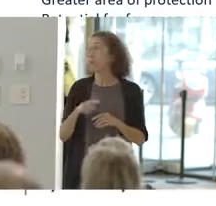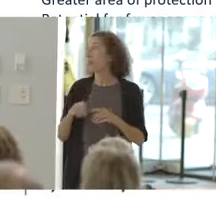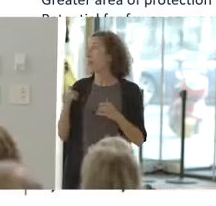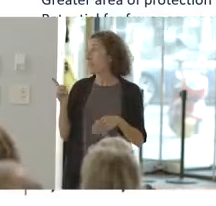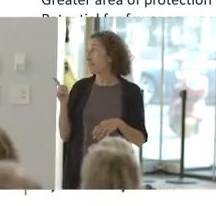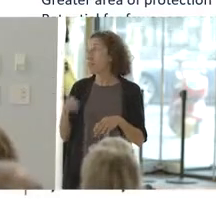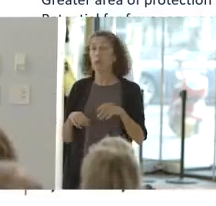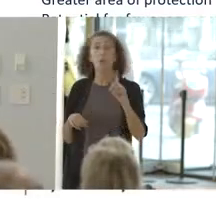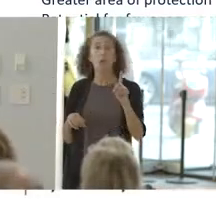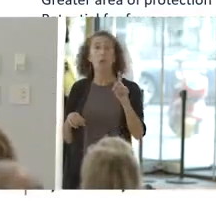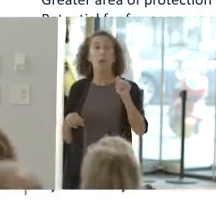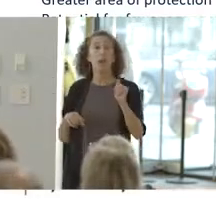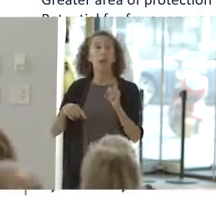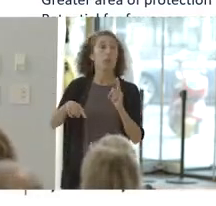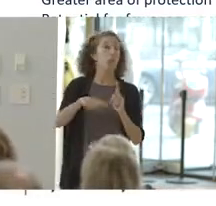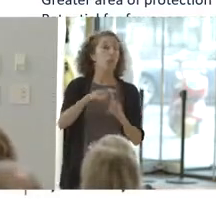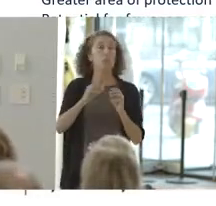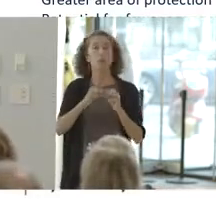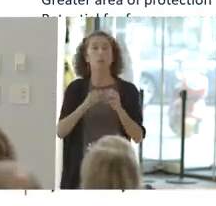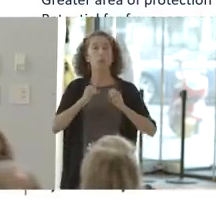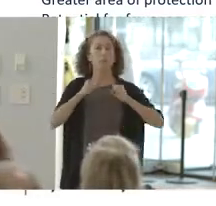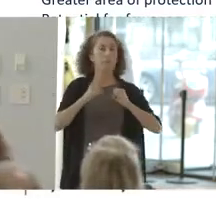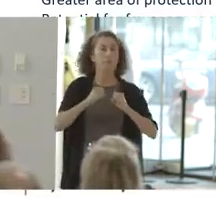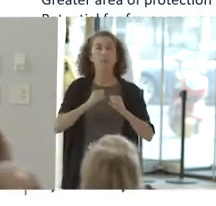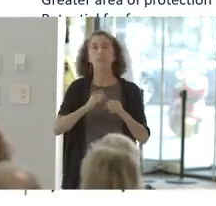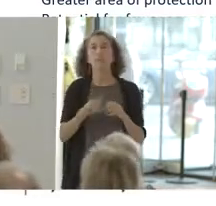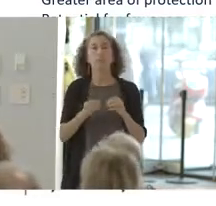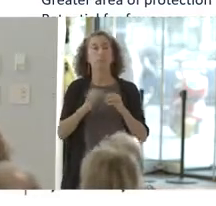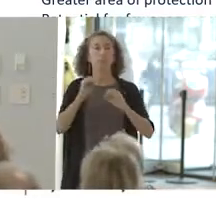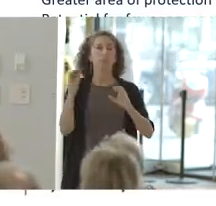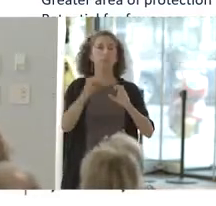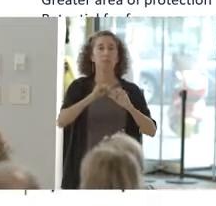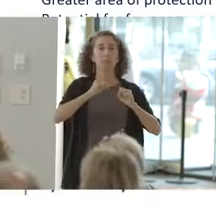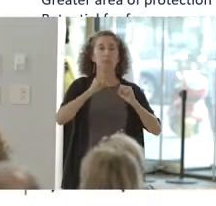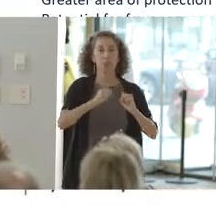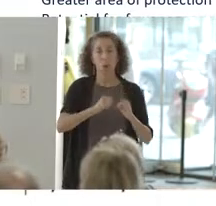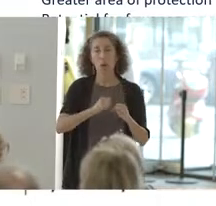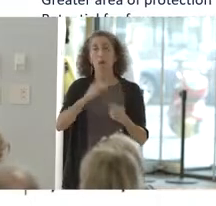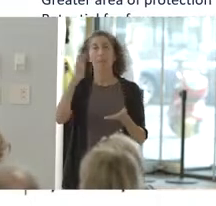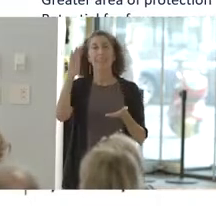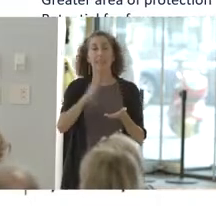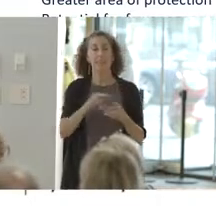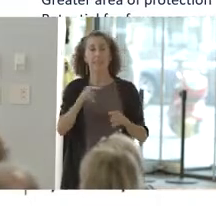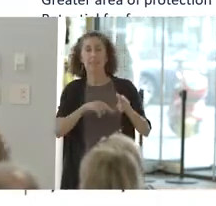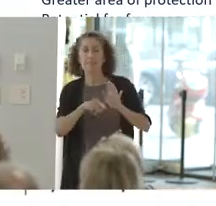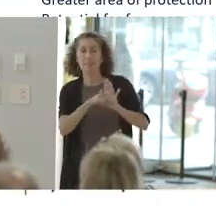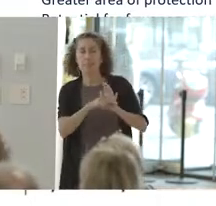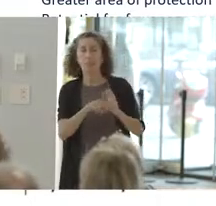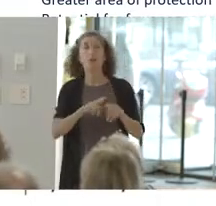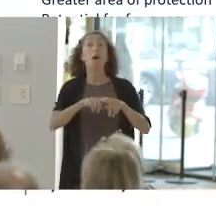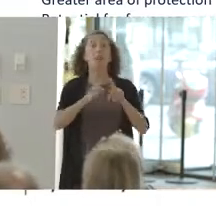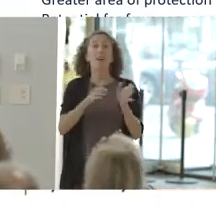that offers a greater area of protection and potentially fewer agency regulatory reviews, but that we believe may come with more urban